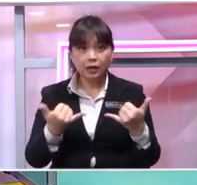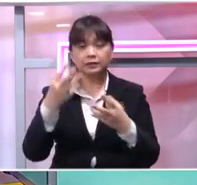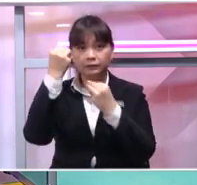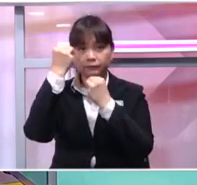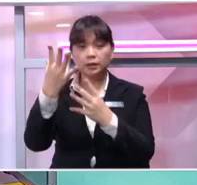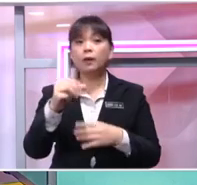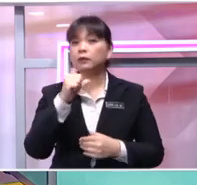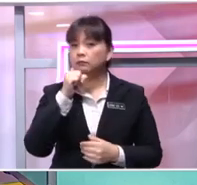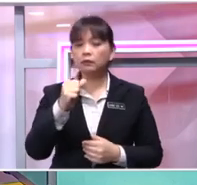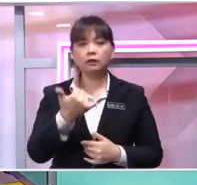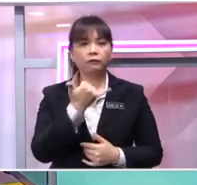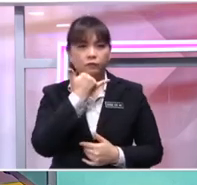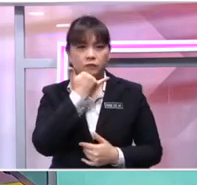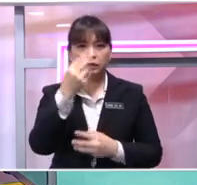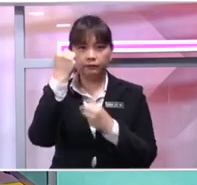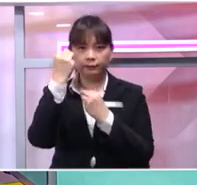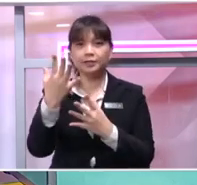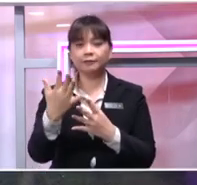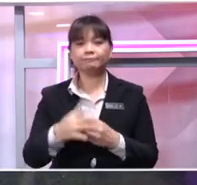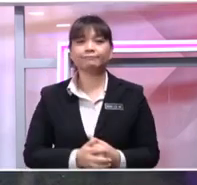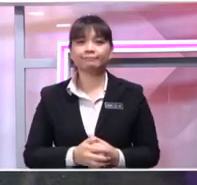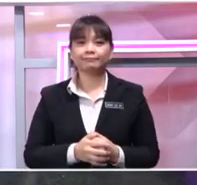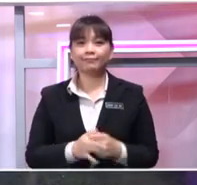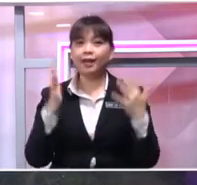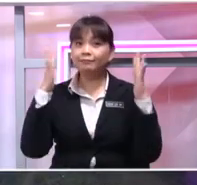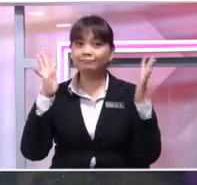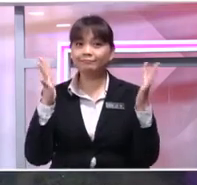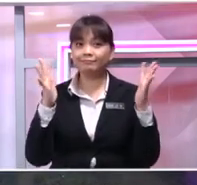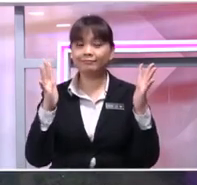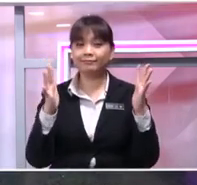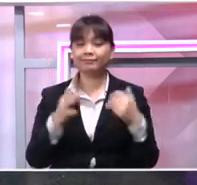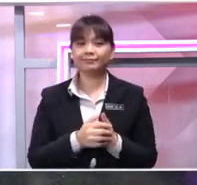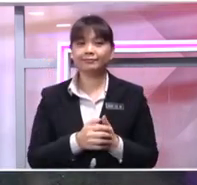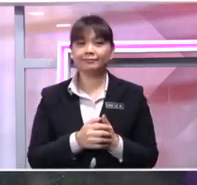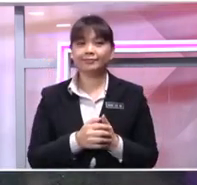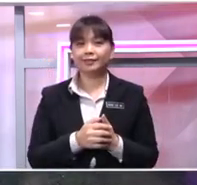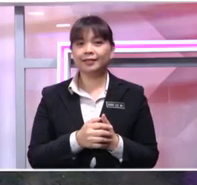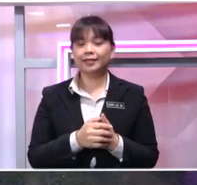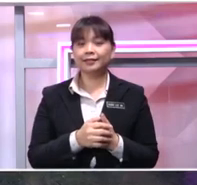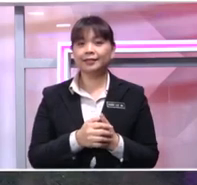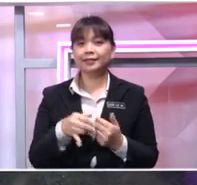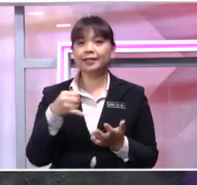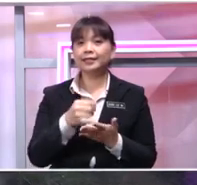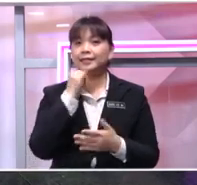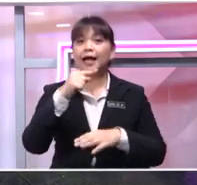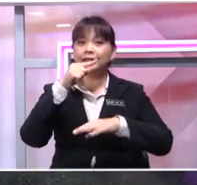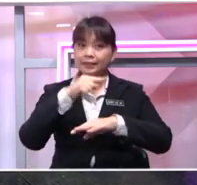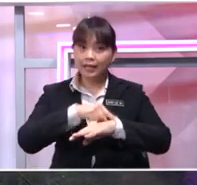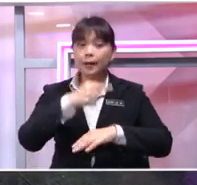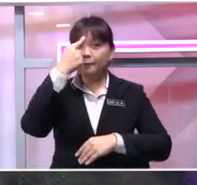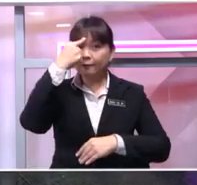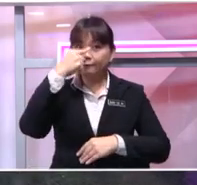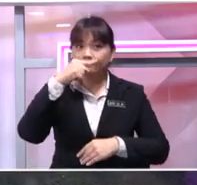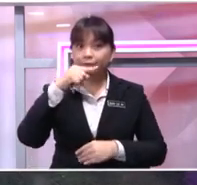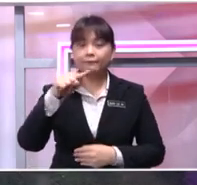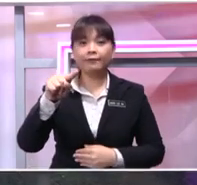false information. Okay. All right. All right, well done. Okay. So, Hakimi already got its reward. Yep. Ahnaf only. Ahnaf only. Yeah, okay.